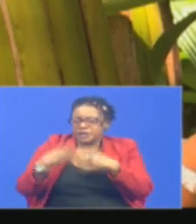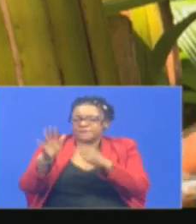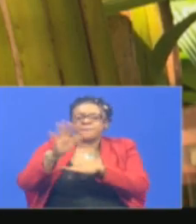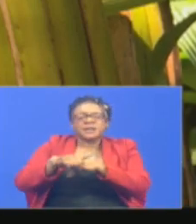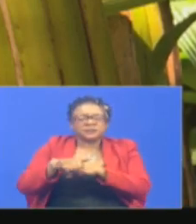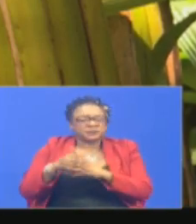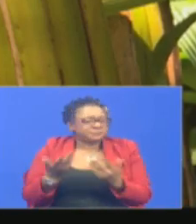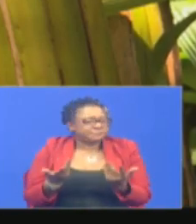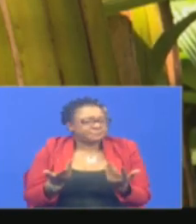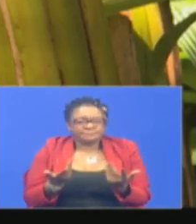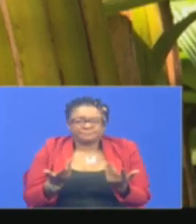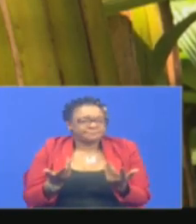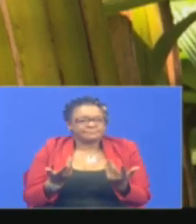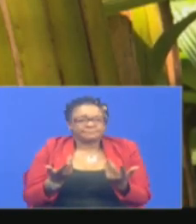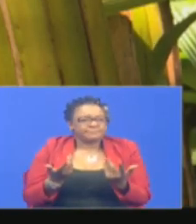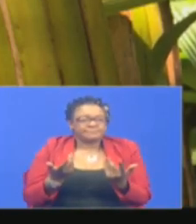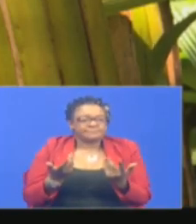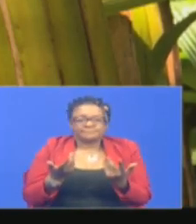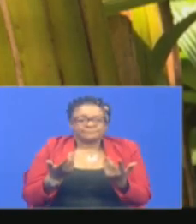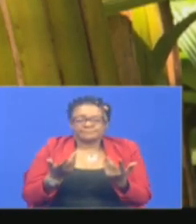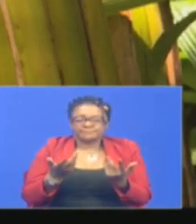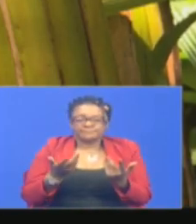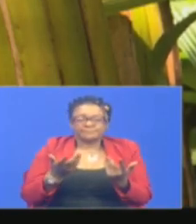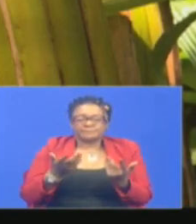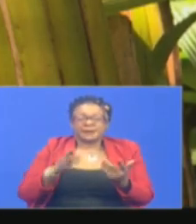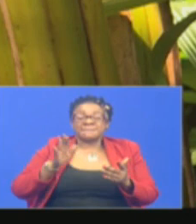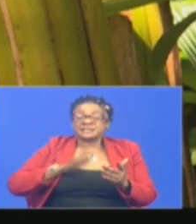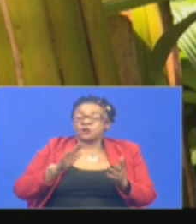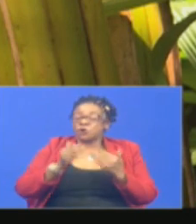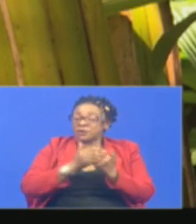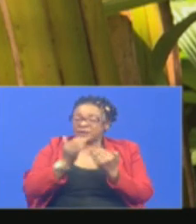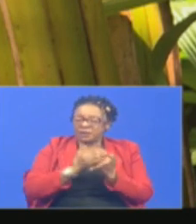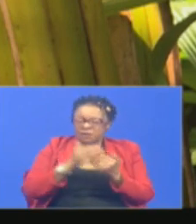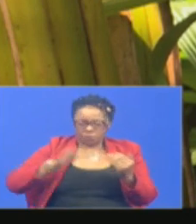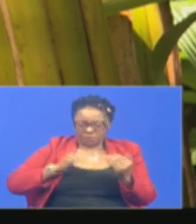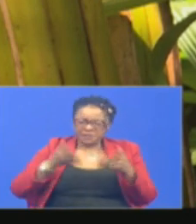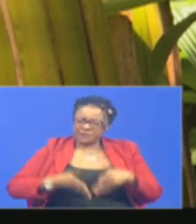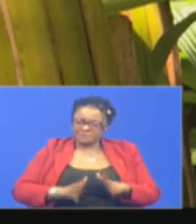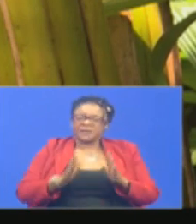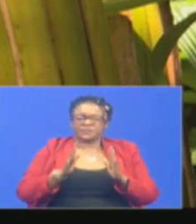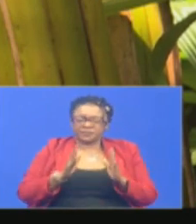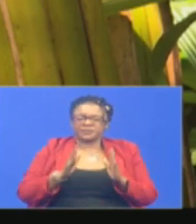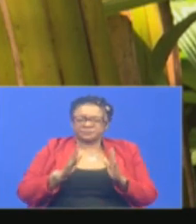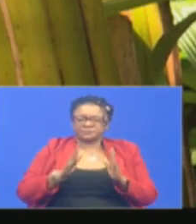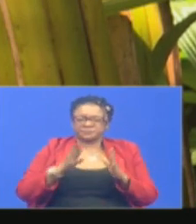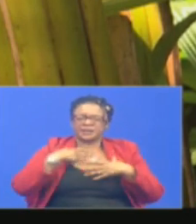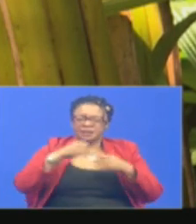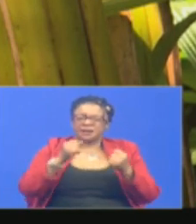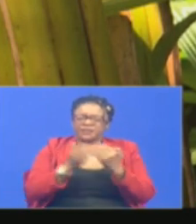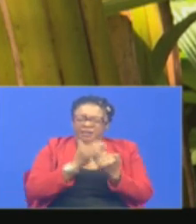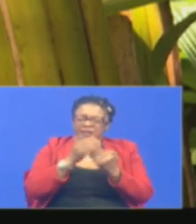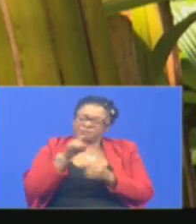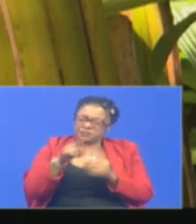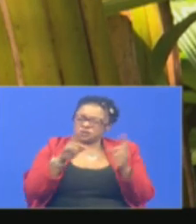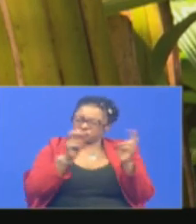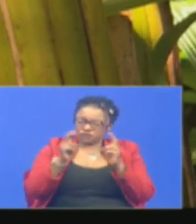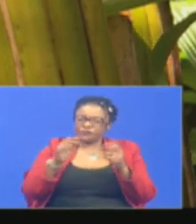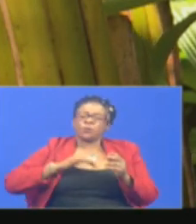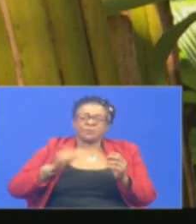know, maternal care. Women give birth. So maternity, maternal health care, this is an issue for women,